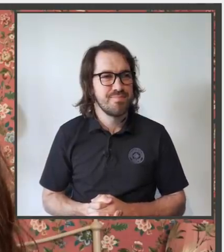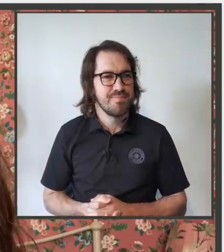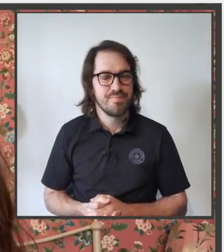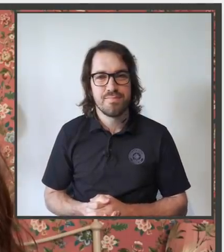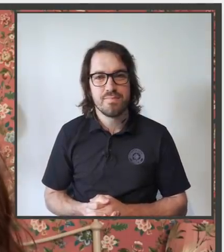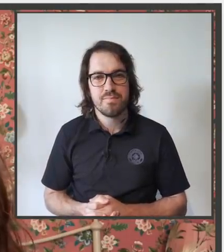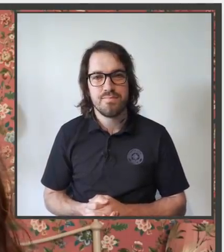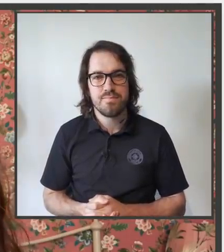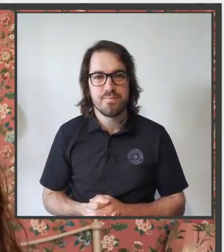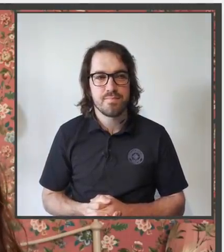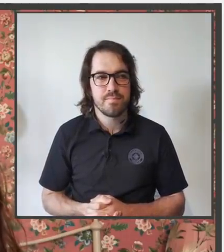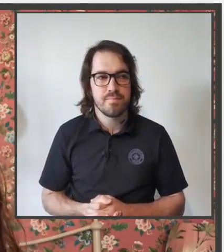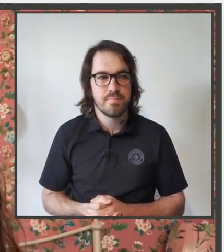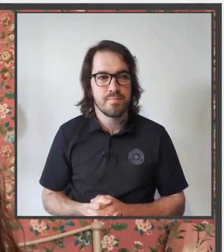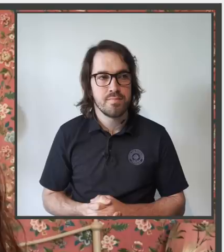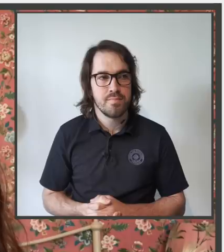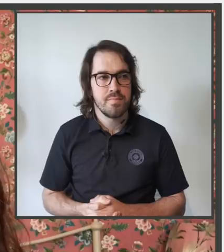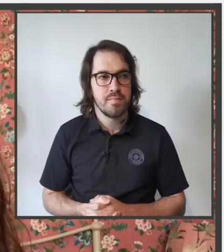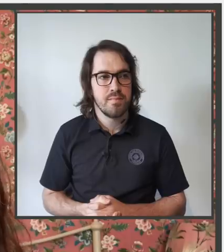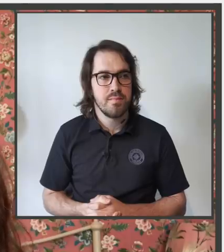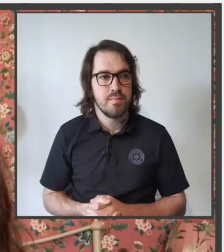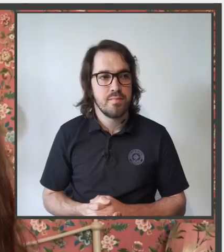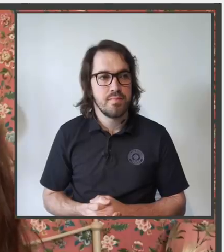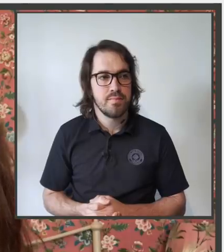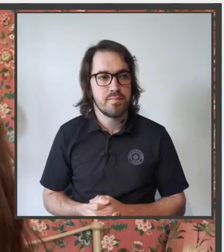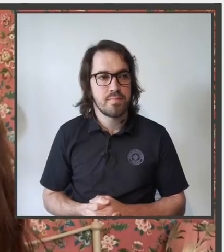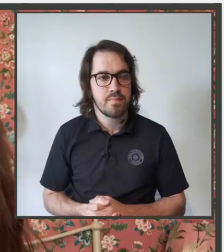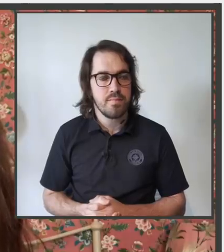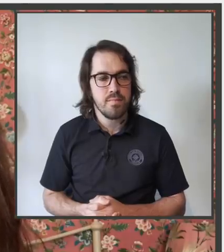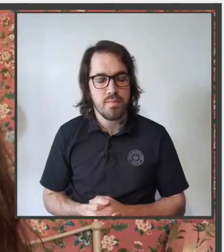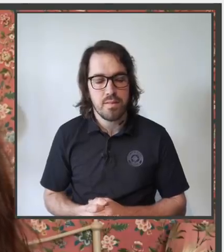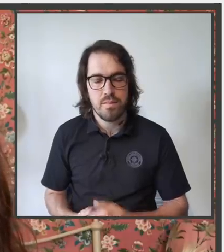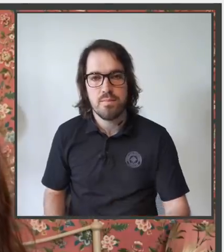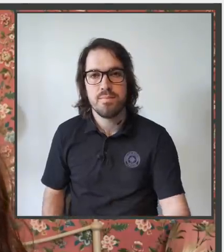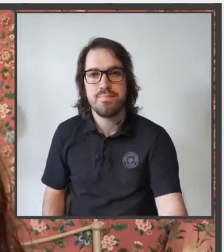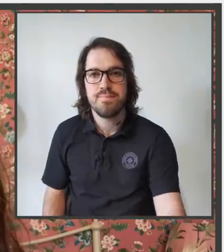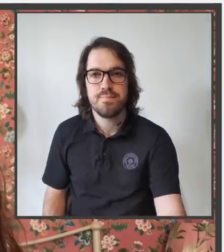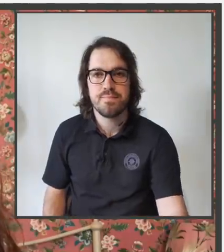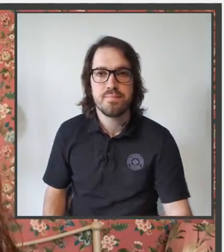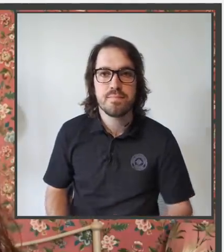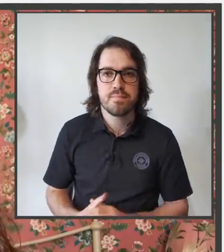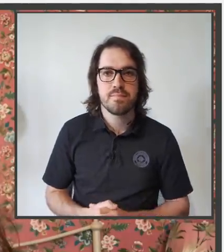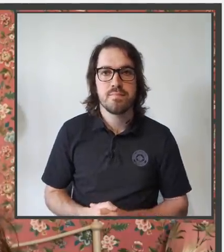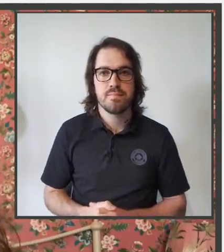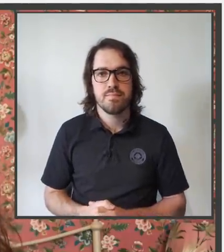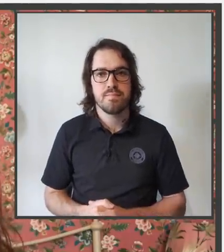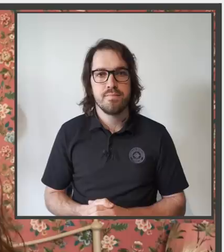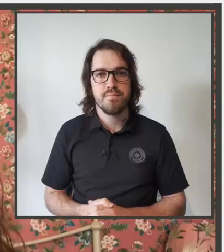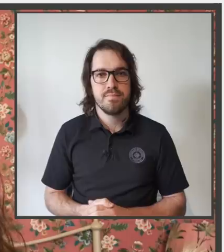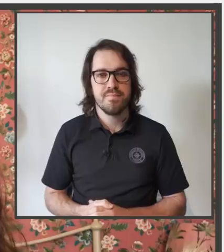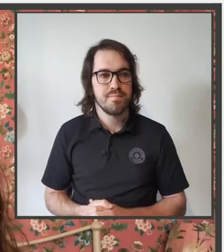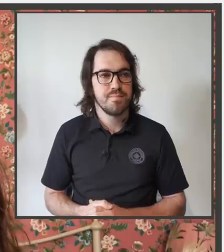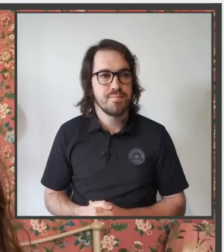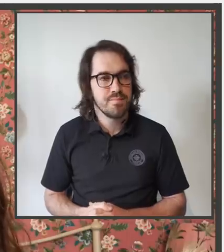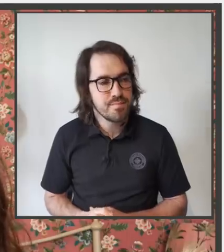big problem in the Suez Canal in Egypt. A large ship called the Ever Given got stuck in the canal